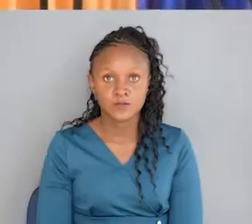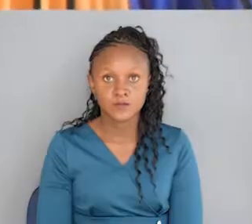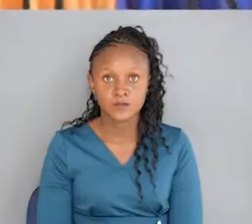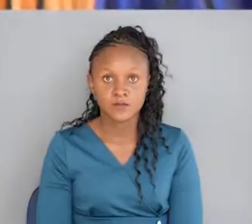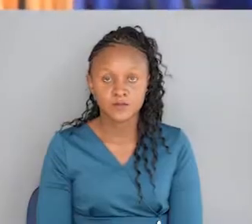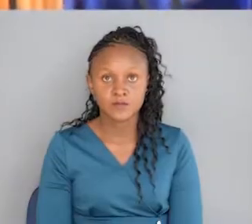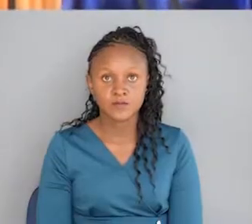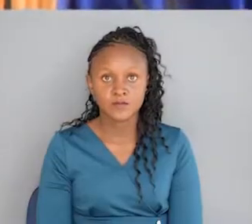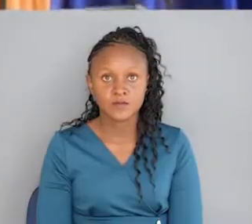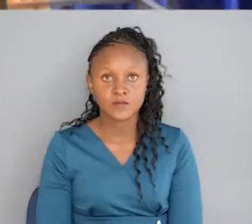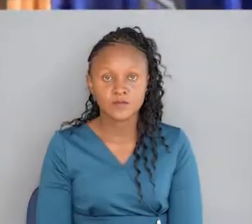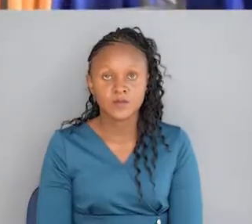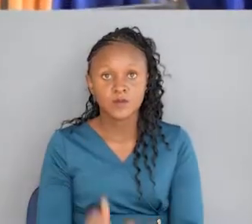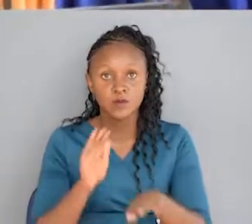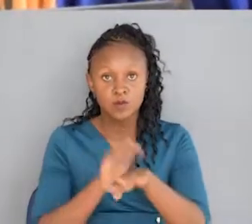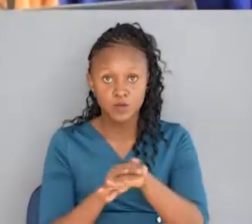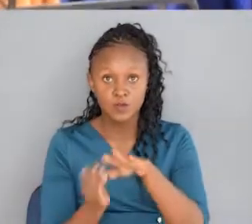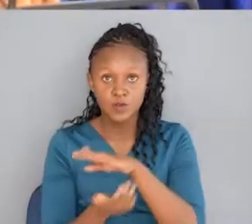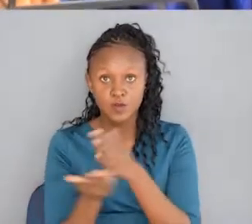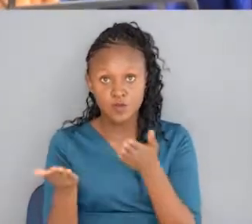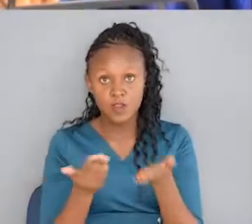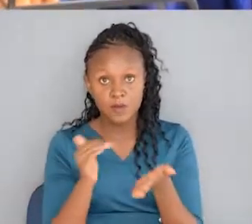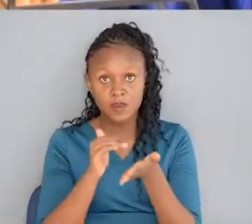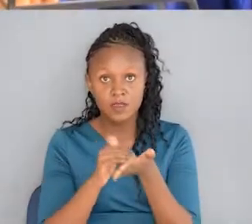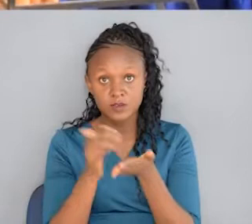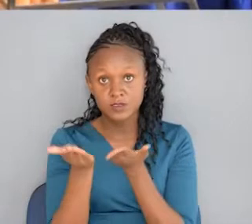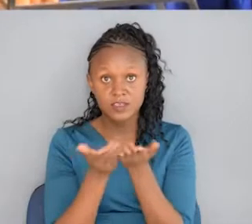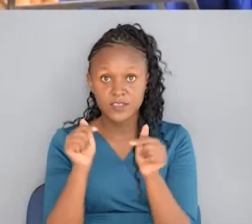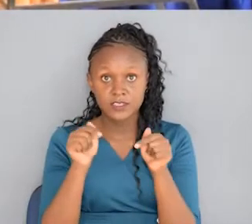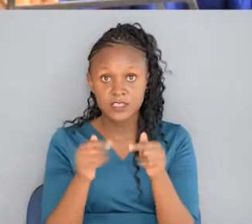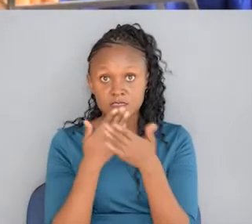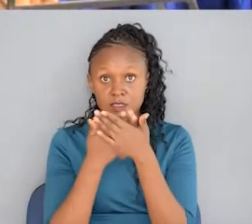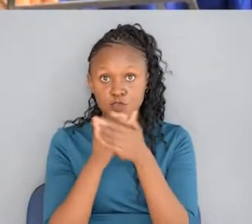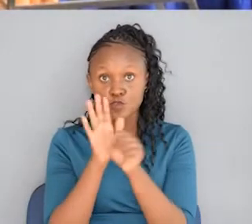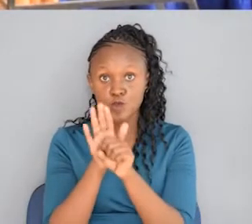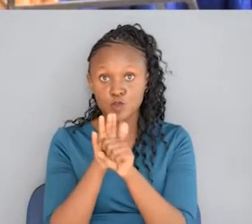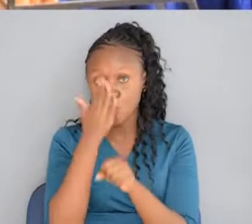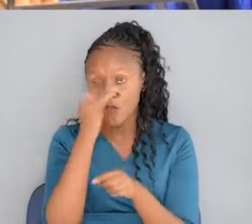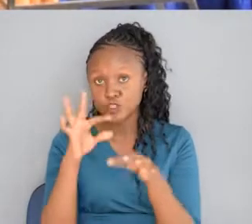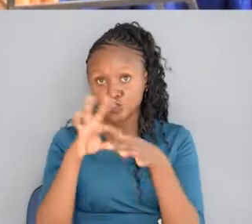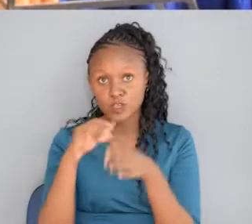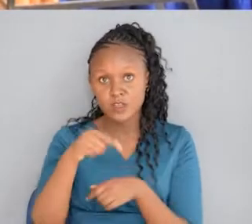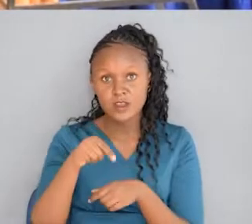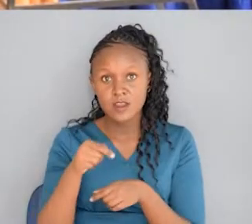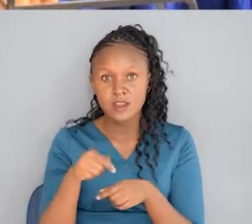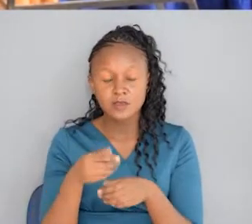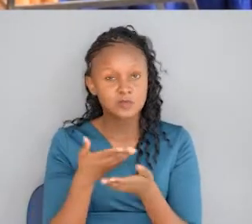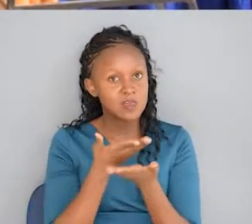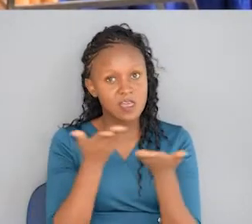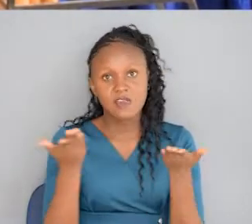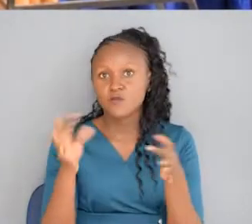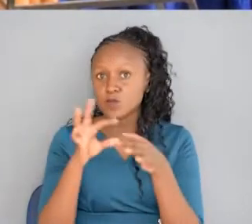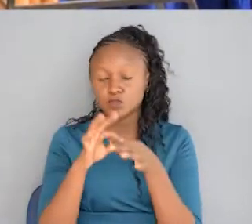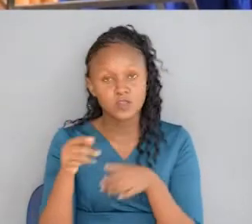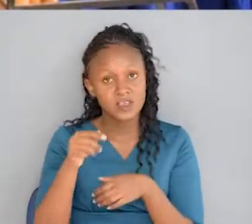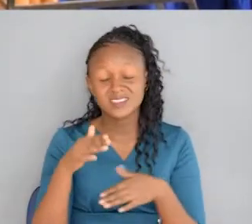Good morning. Welcome again to this service. We thank you so much for joining us from wherever you're joining us, and we are glad that you have been